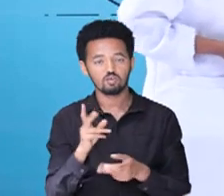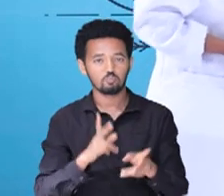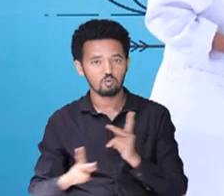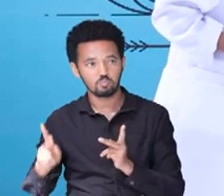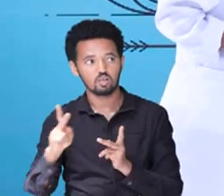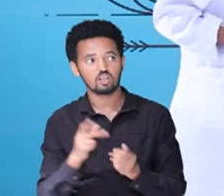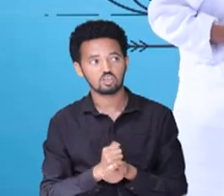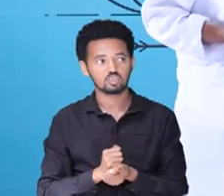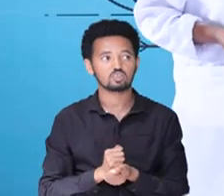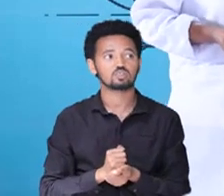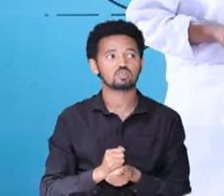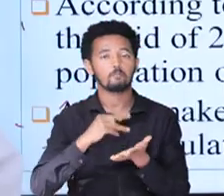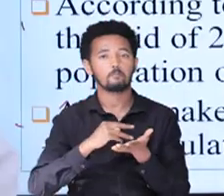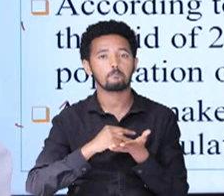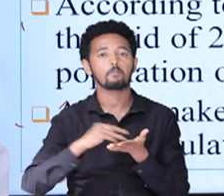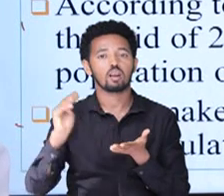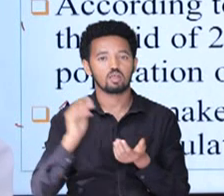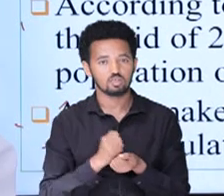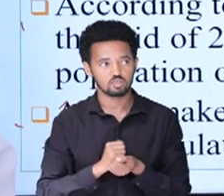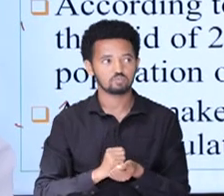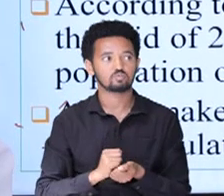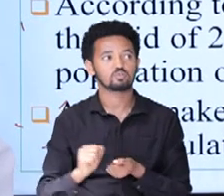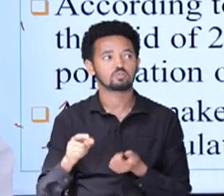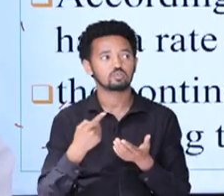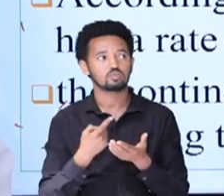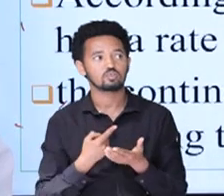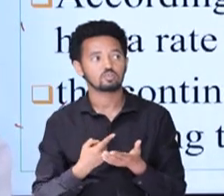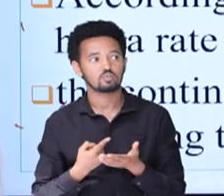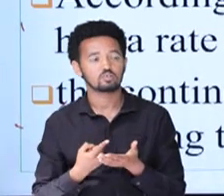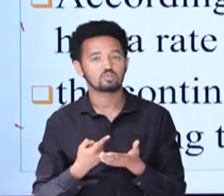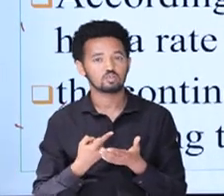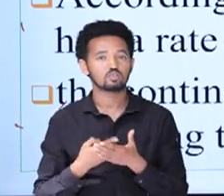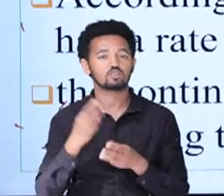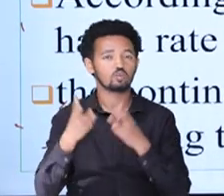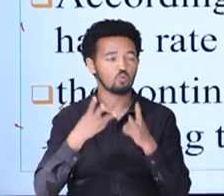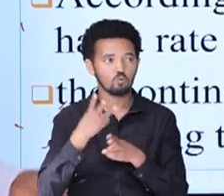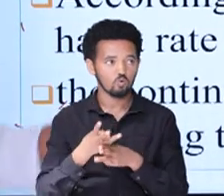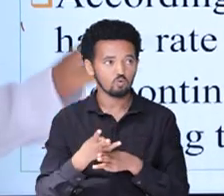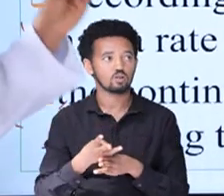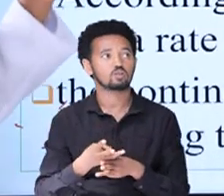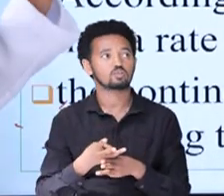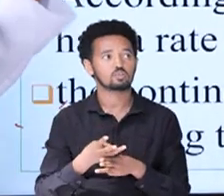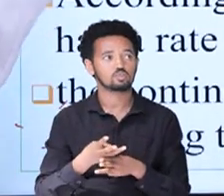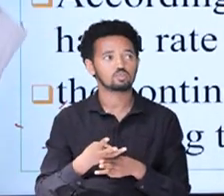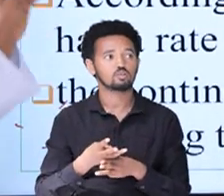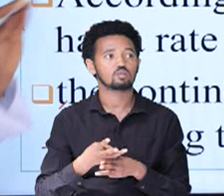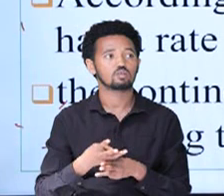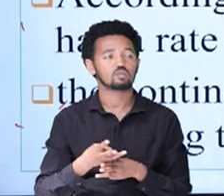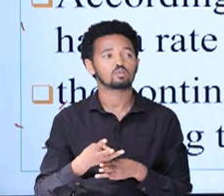population reached 1 billion, and 14.7% of the world population is found in Africa.